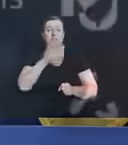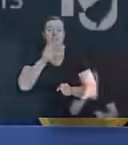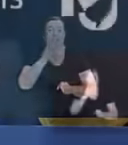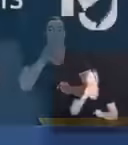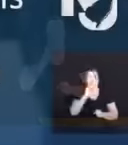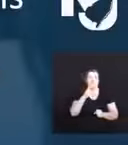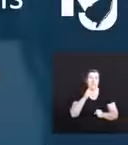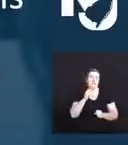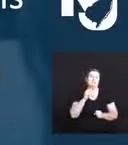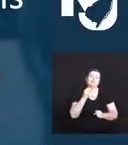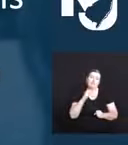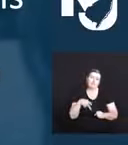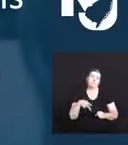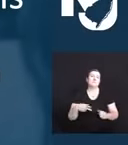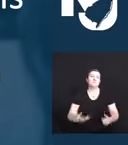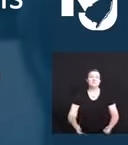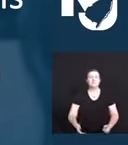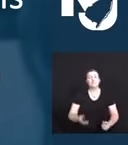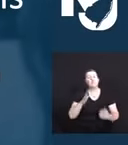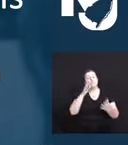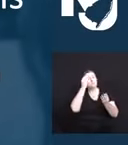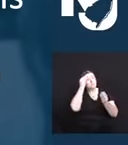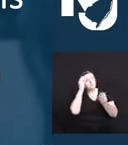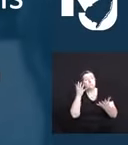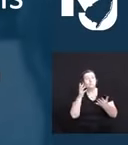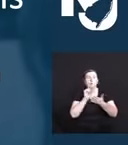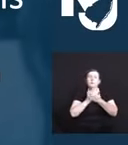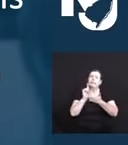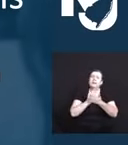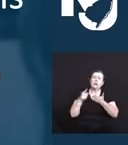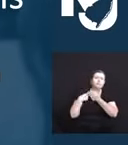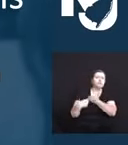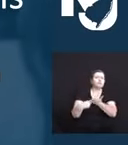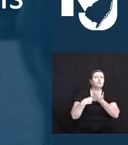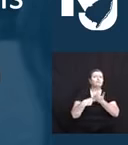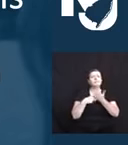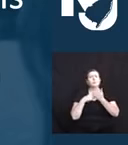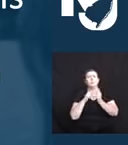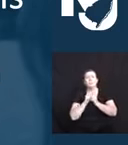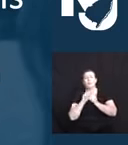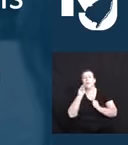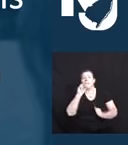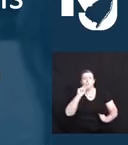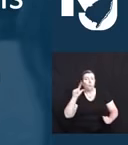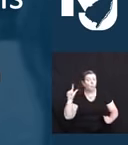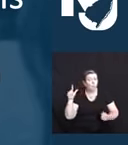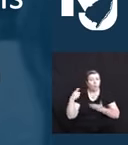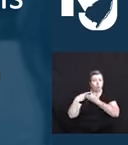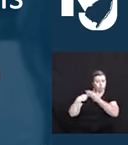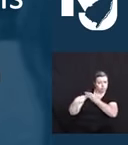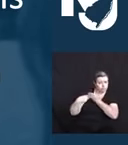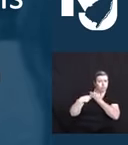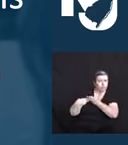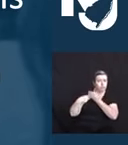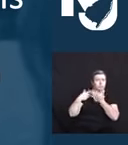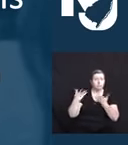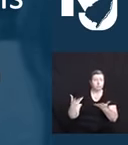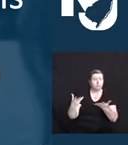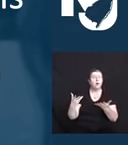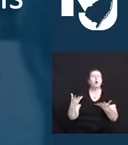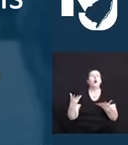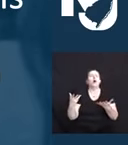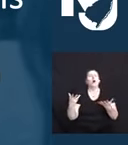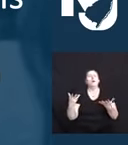of discussions with mall operators statewide, I am pleased to announce that Colonel Callahan will be issuing an